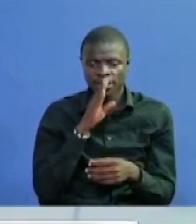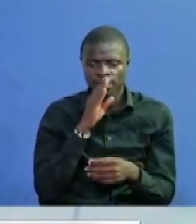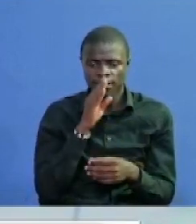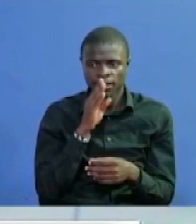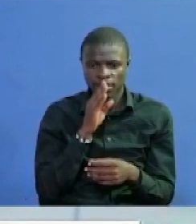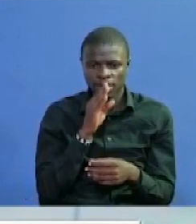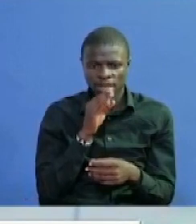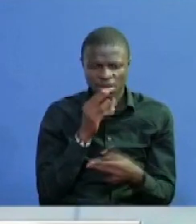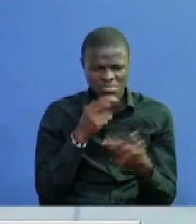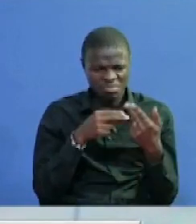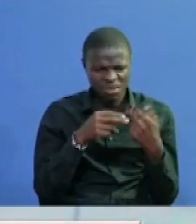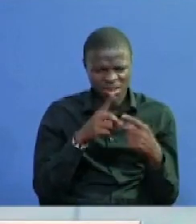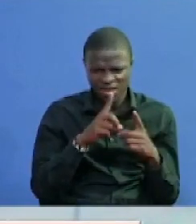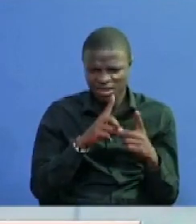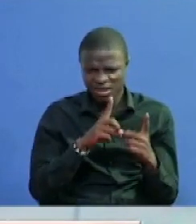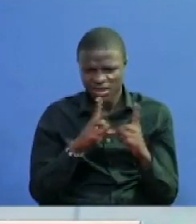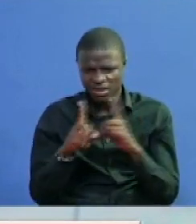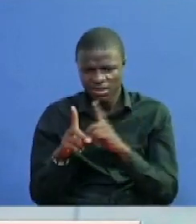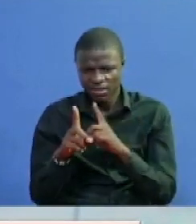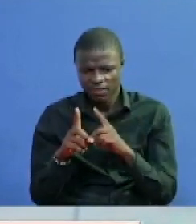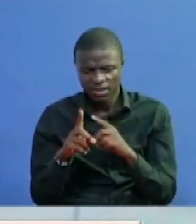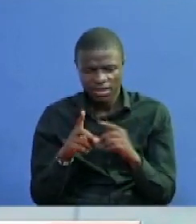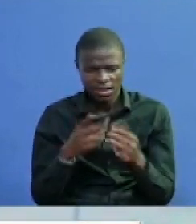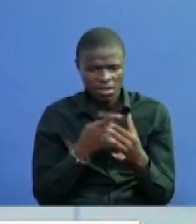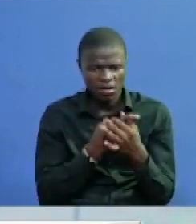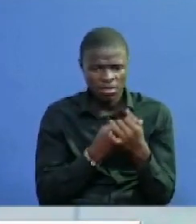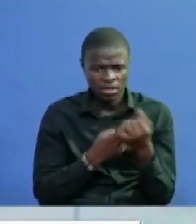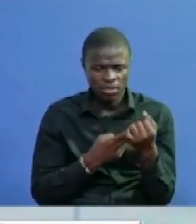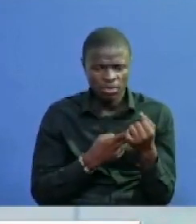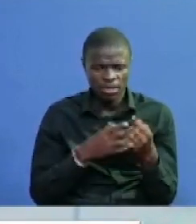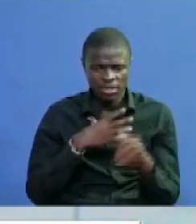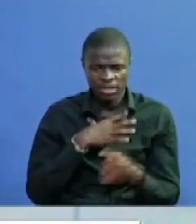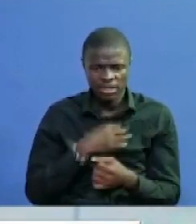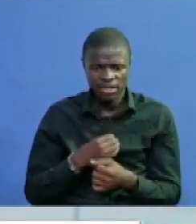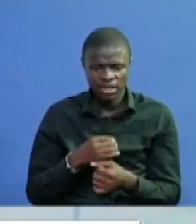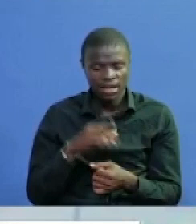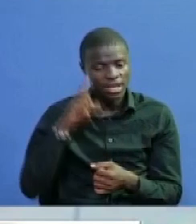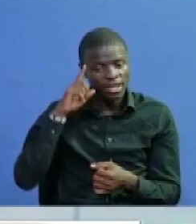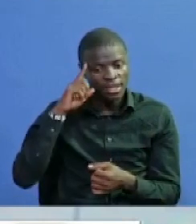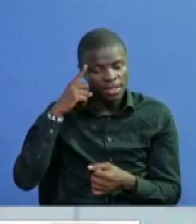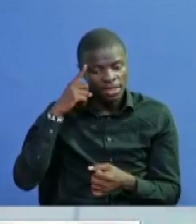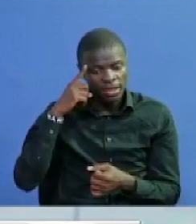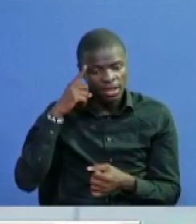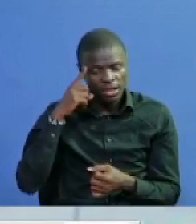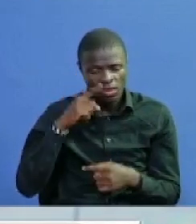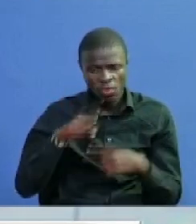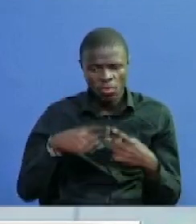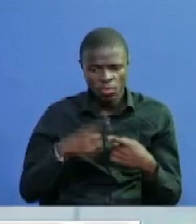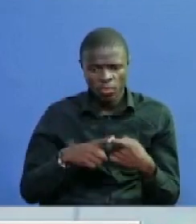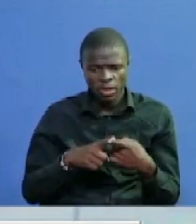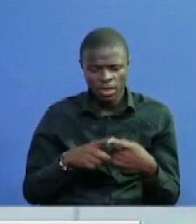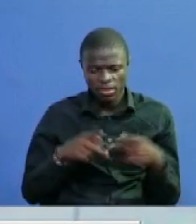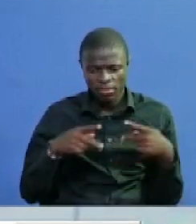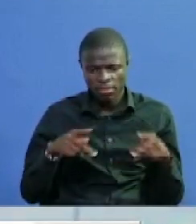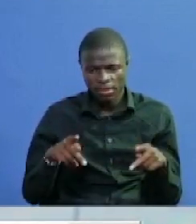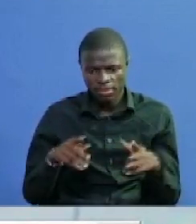involve, the different stakeholder interests. And I think when the people